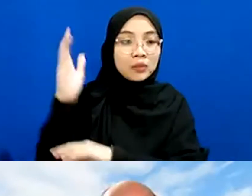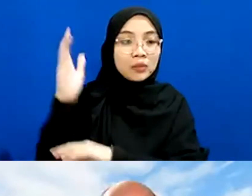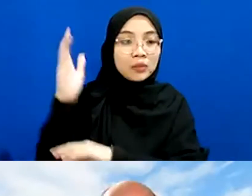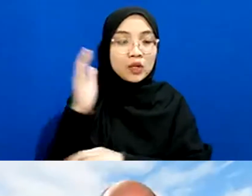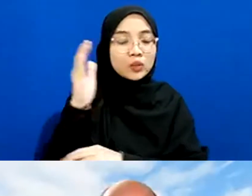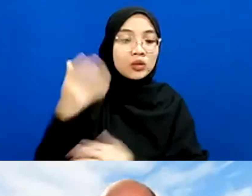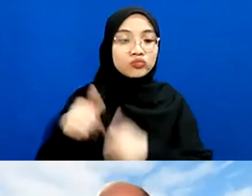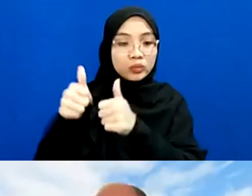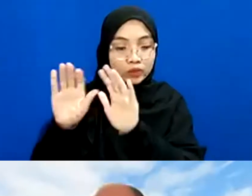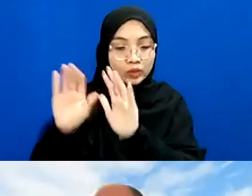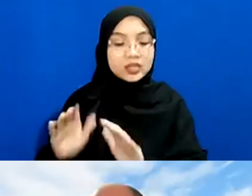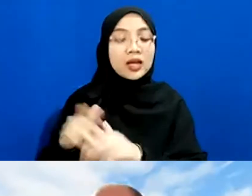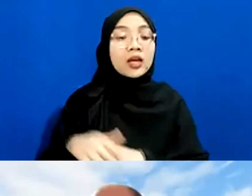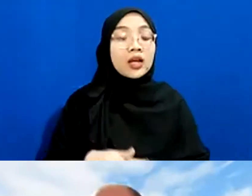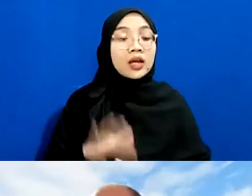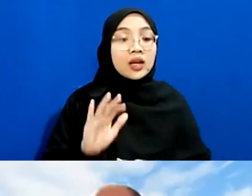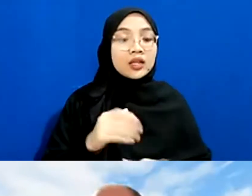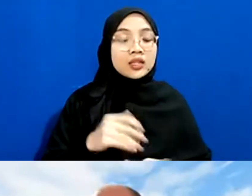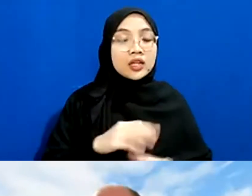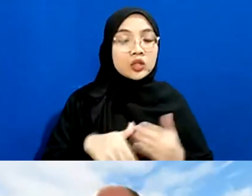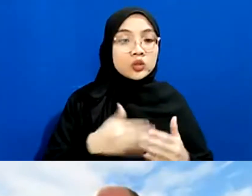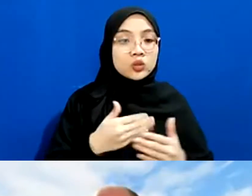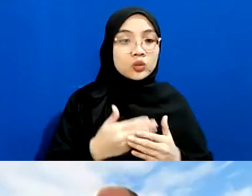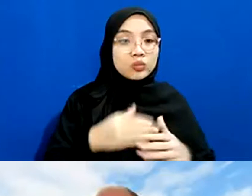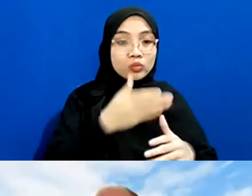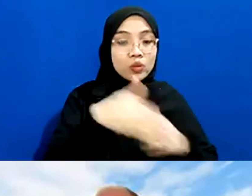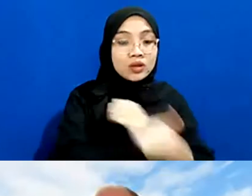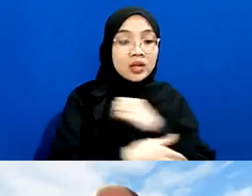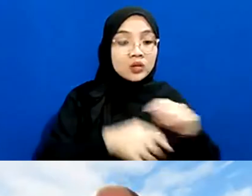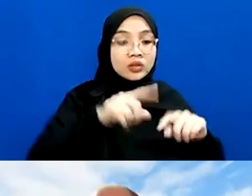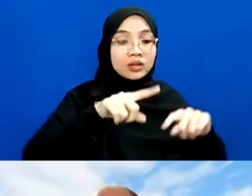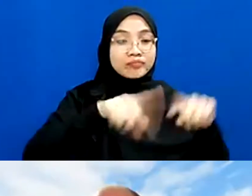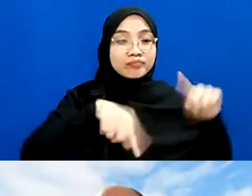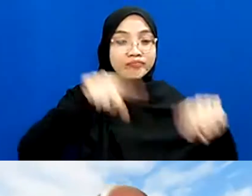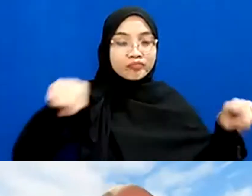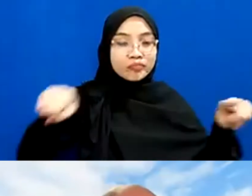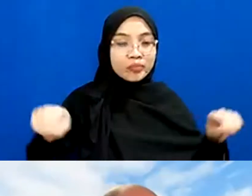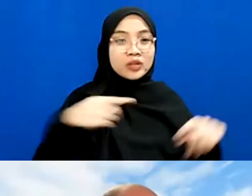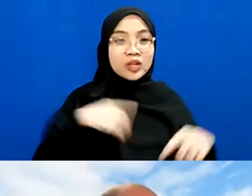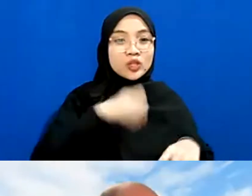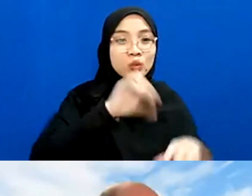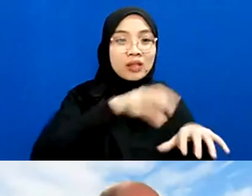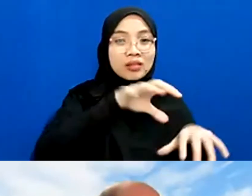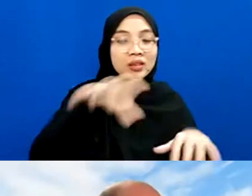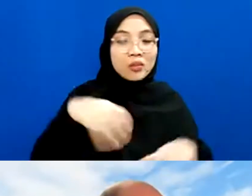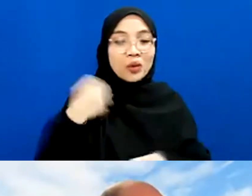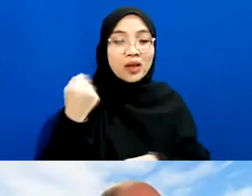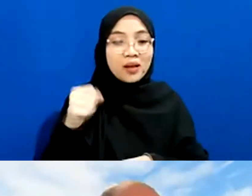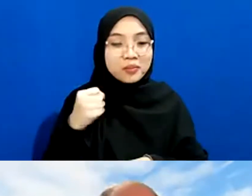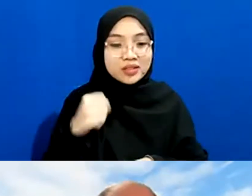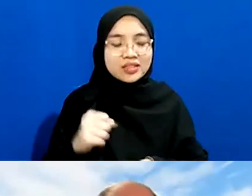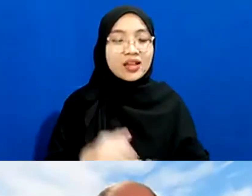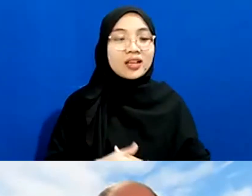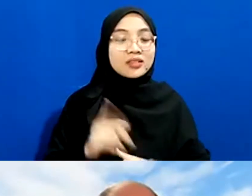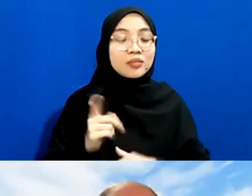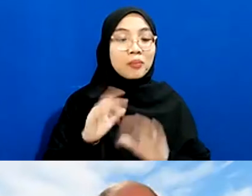mention all different places the lectures from, and I'm also impressed